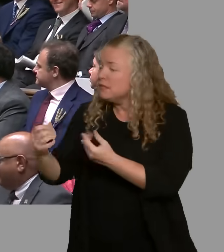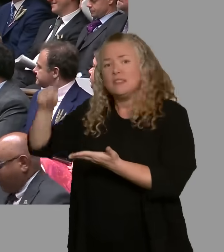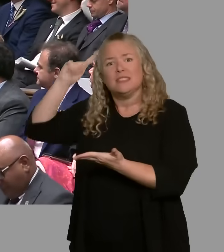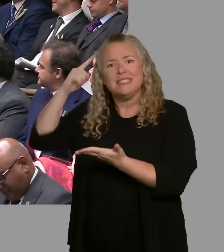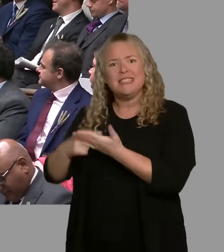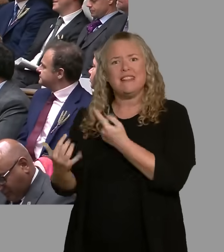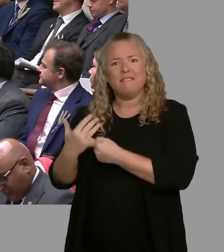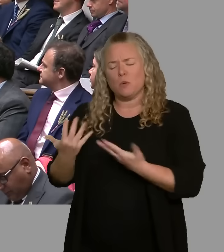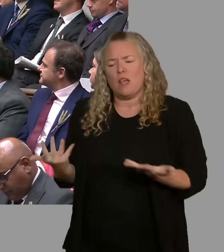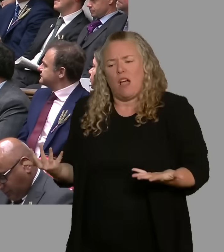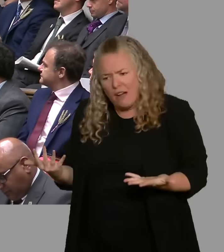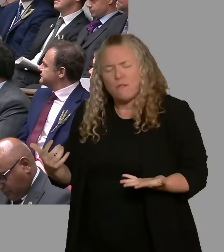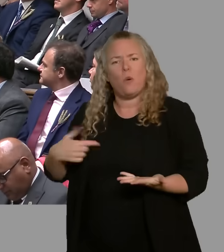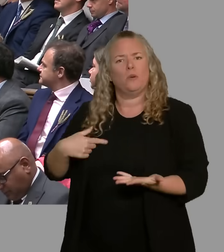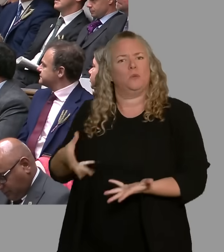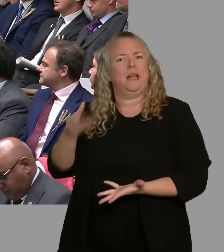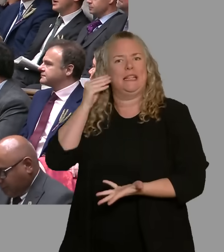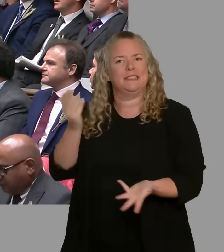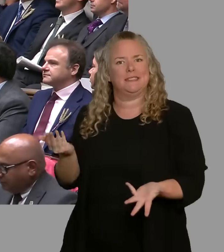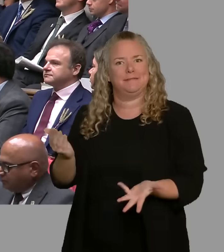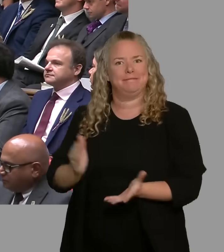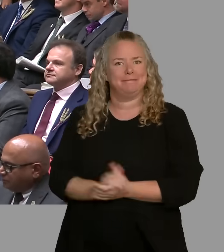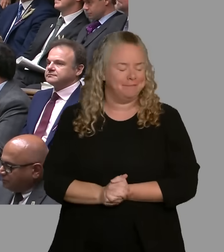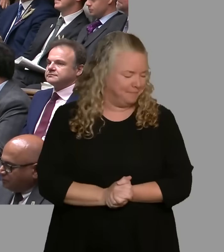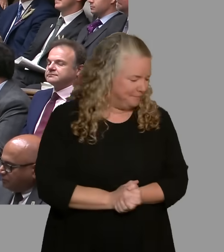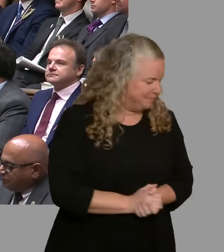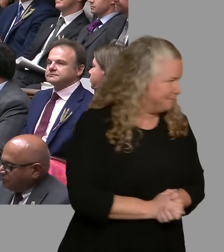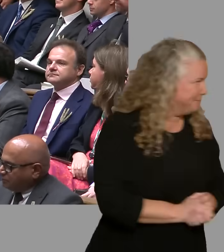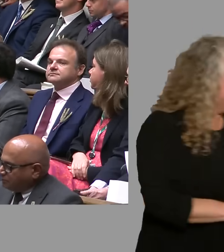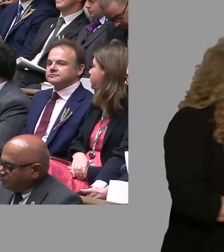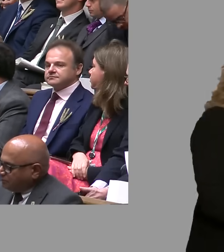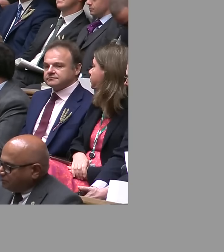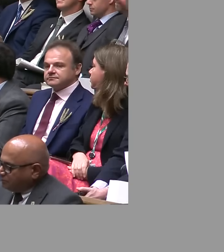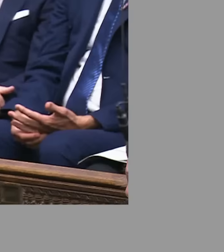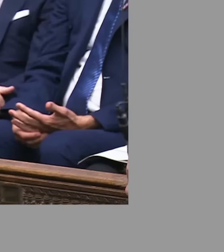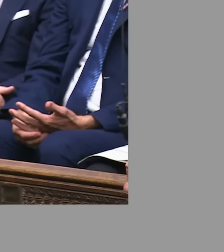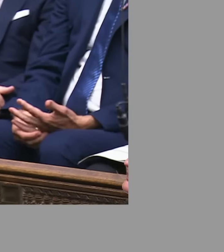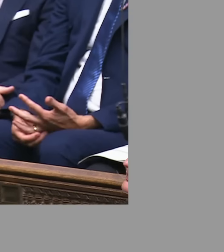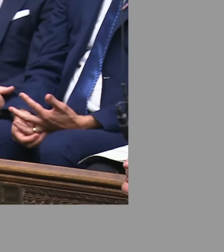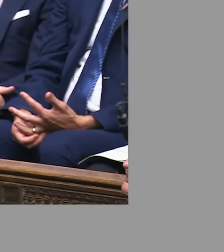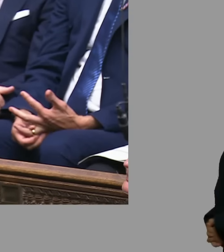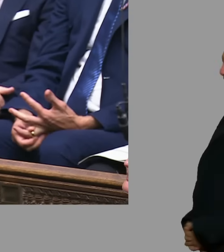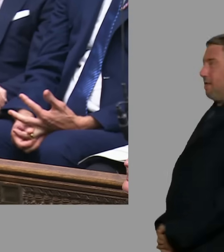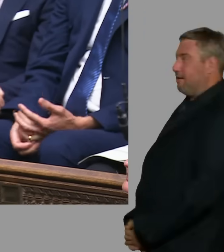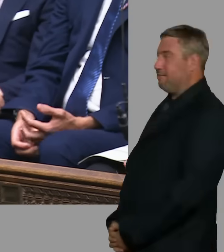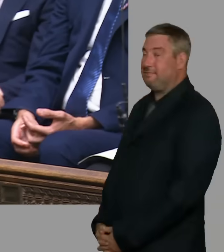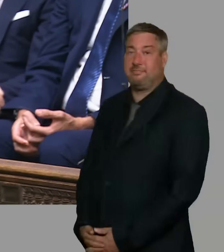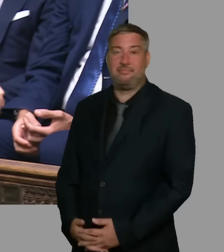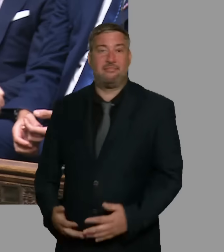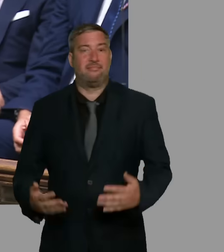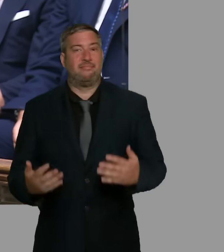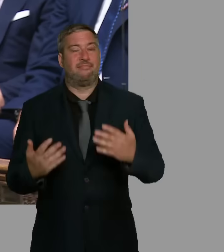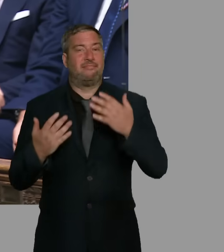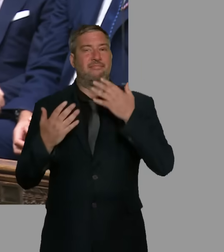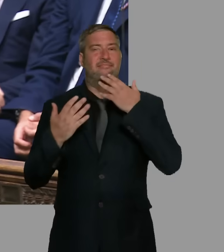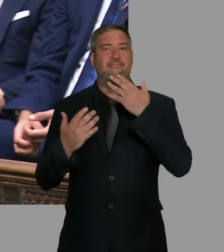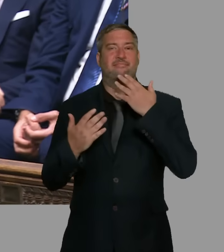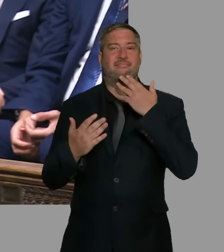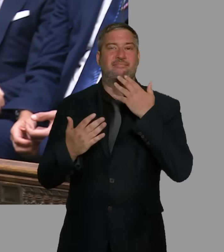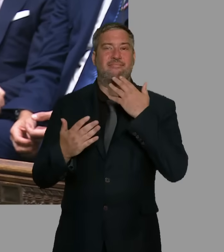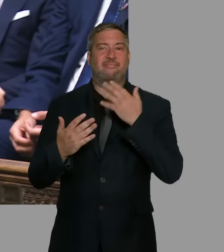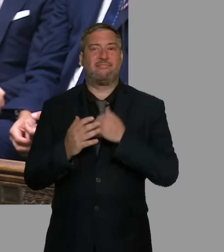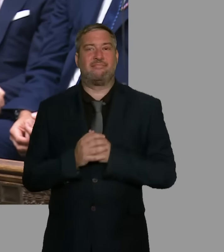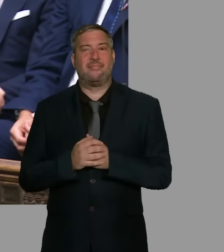system is fundamentally broken. Thousands of leaseholders in Hendon are getting a raw deal, paying ever-rising